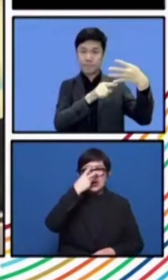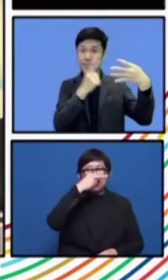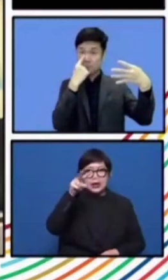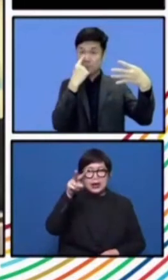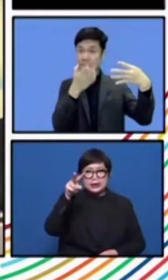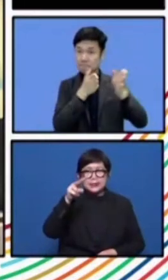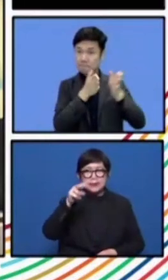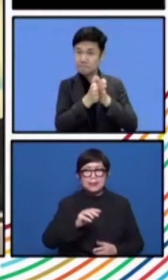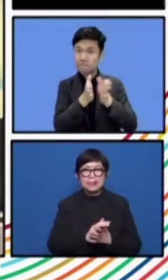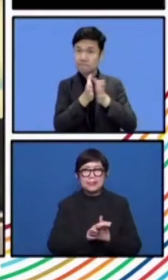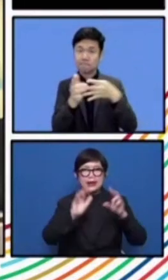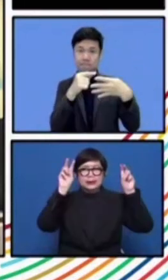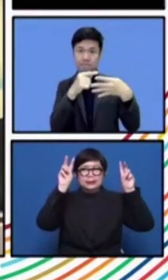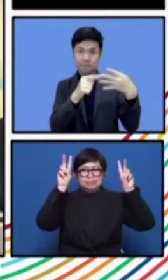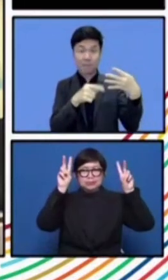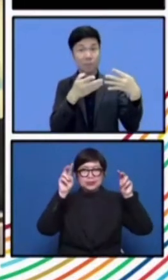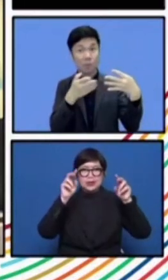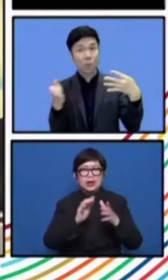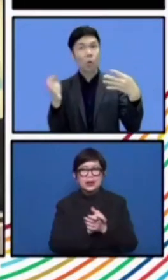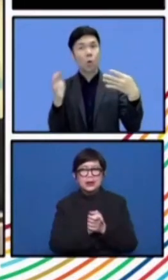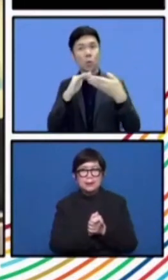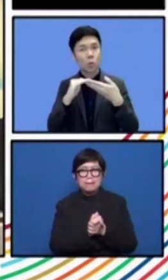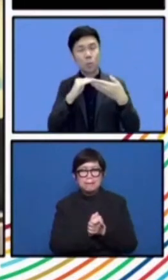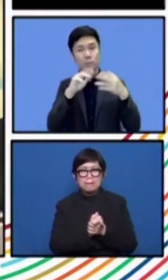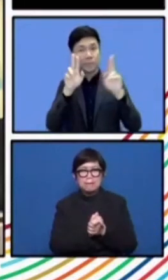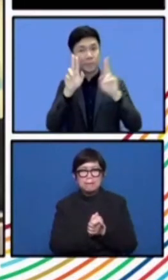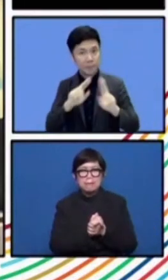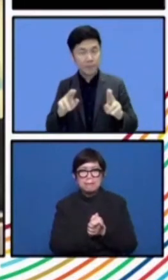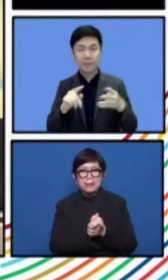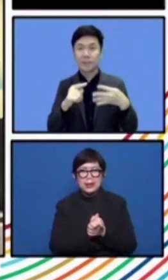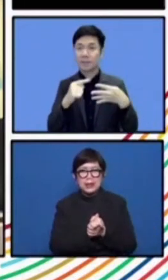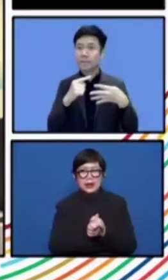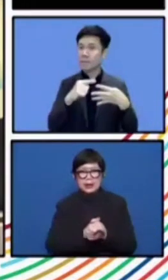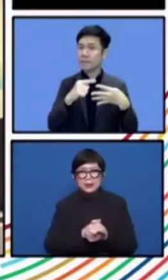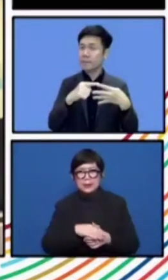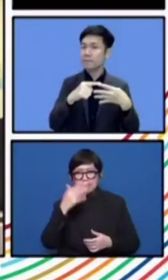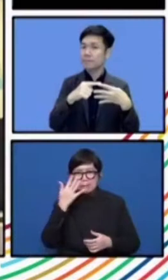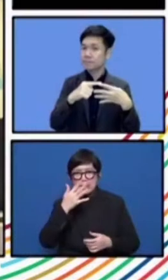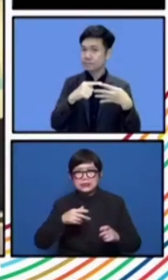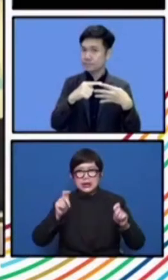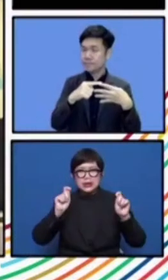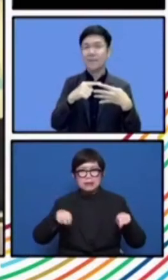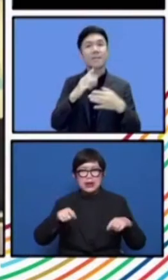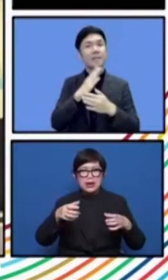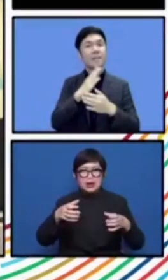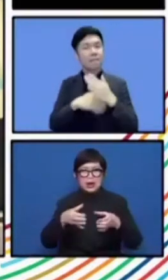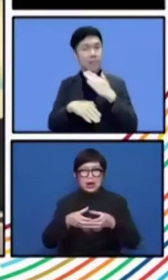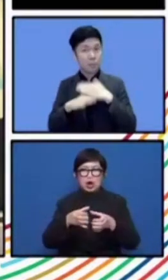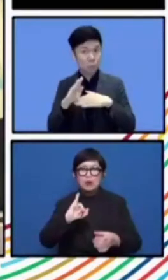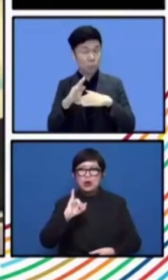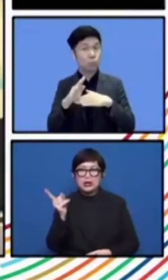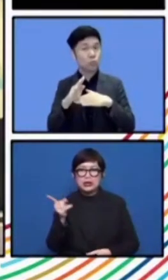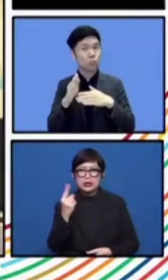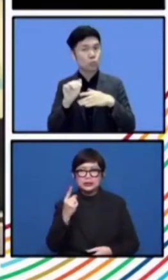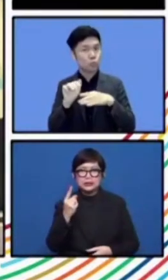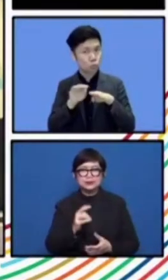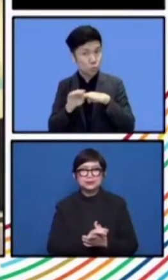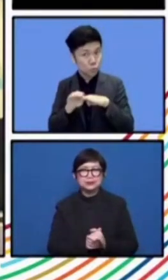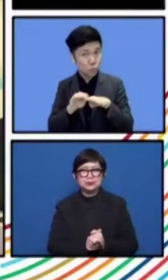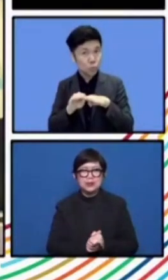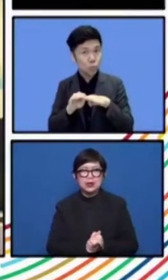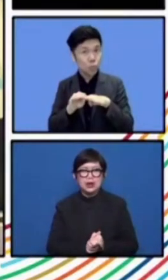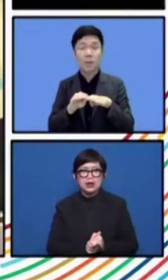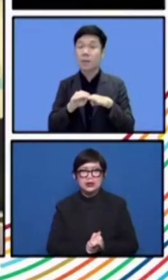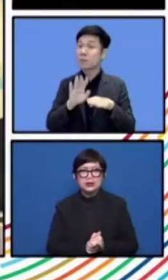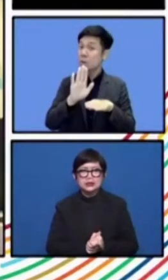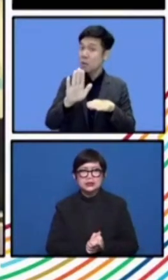organizations like disability equality training which basically means using lived experience to